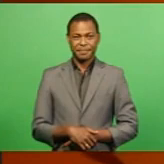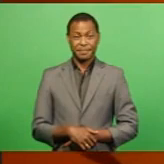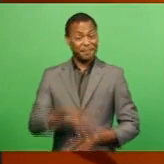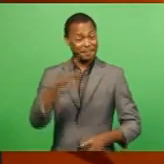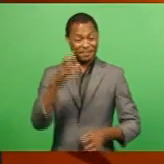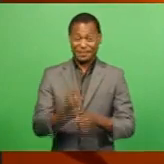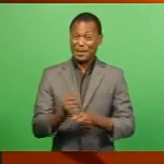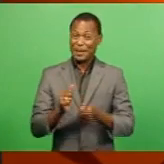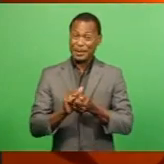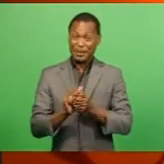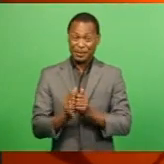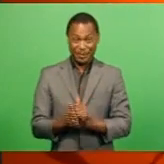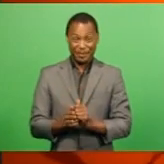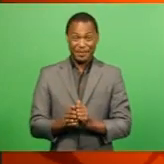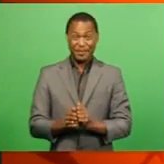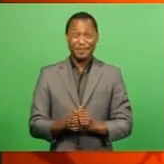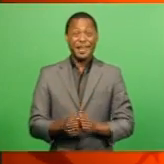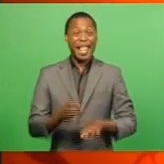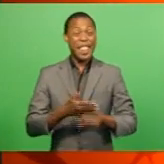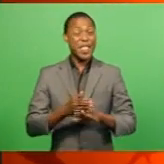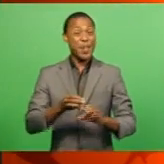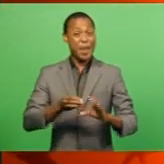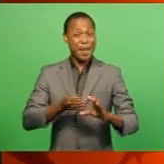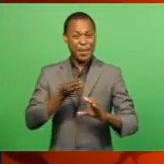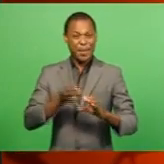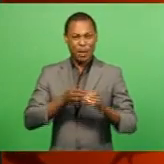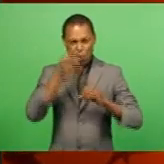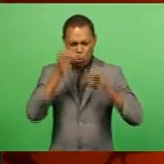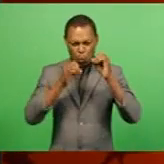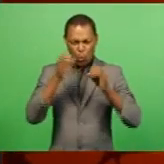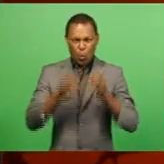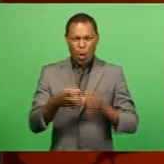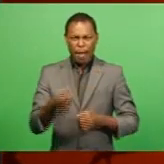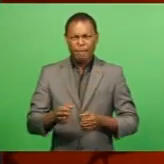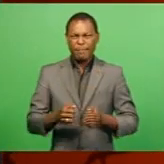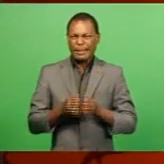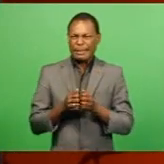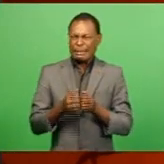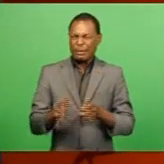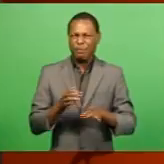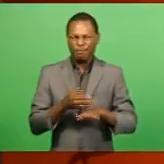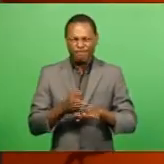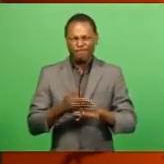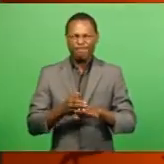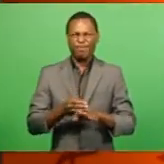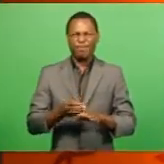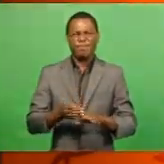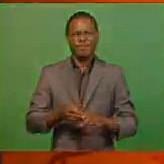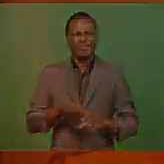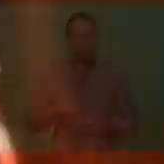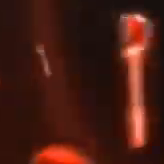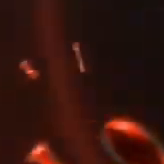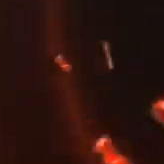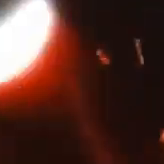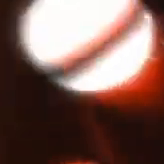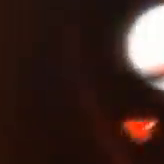That's it from Sports Tonight. In new media, Google releases a new Nest Hub. This and more after the break.